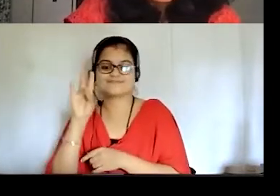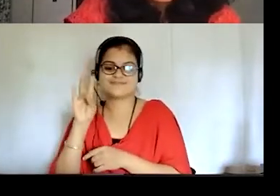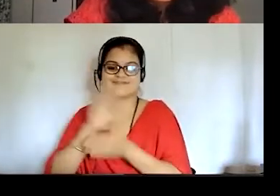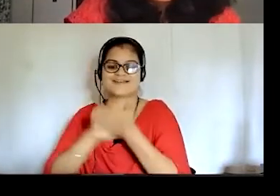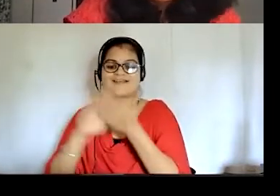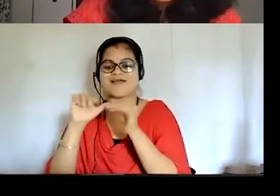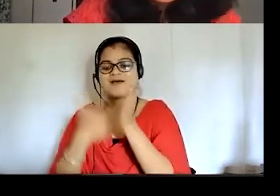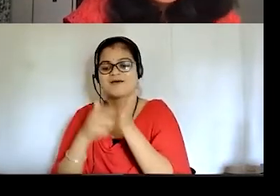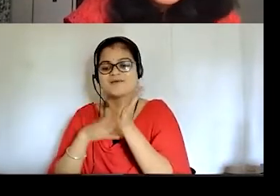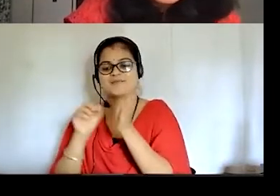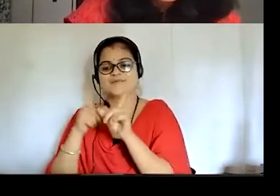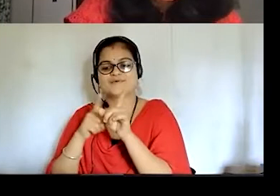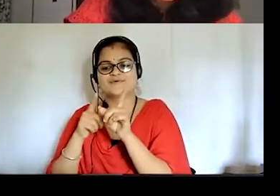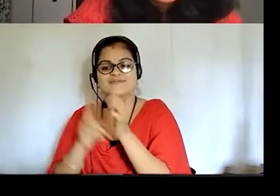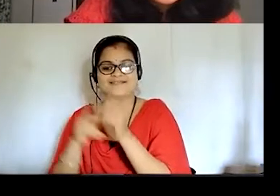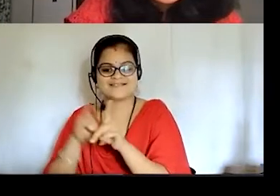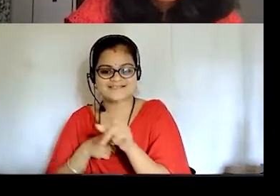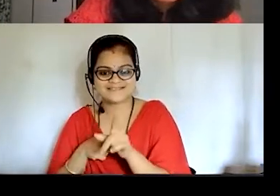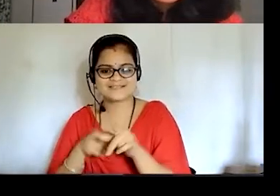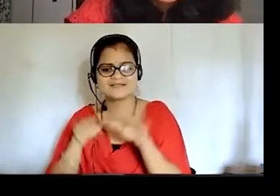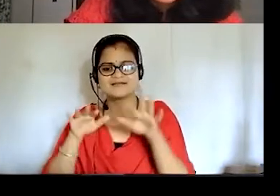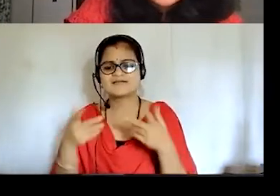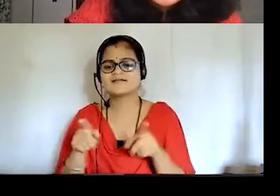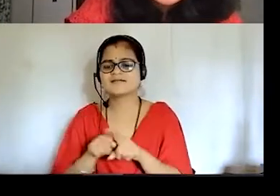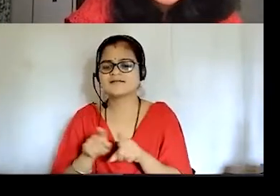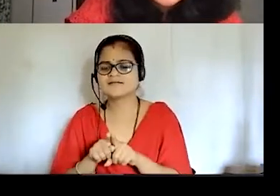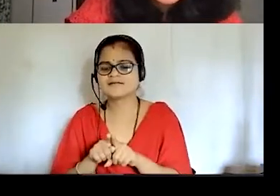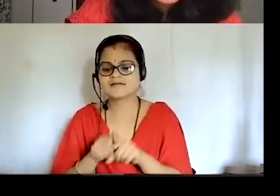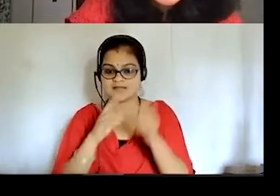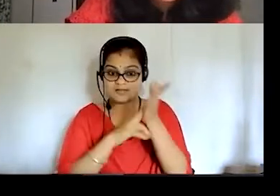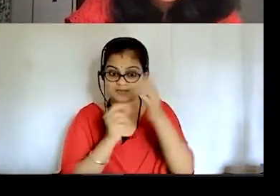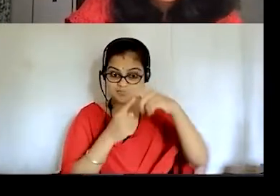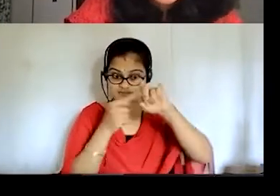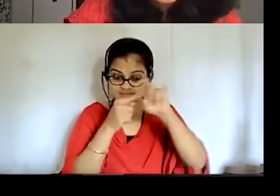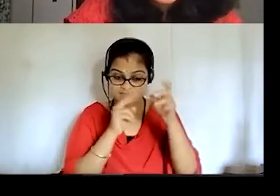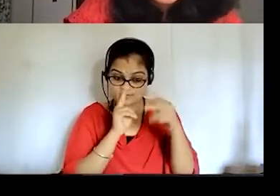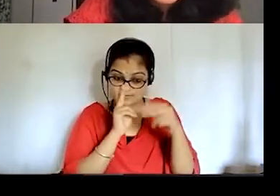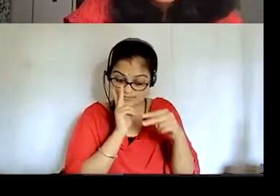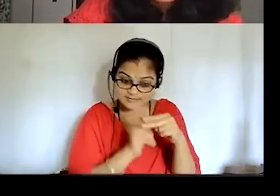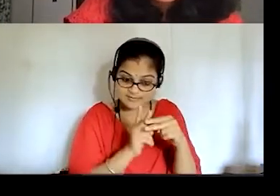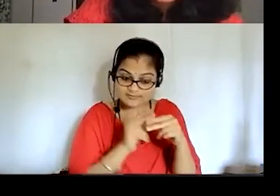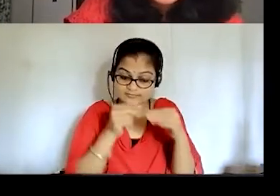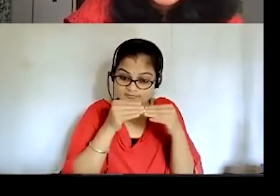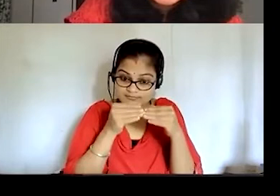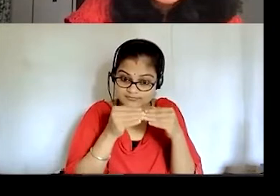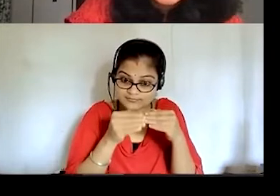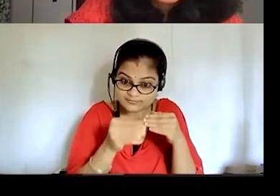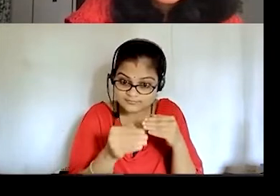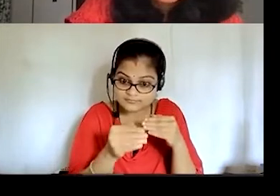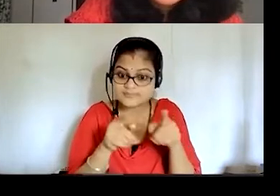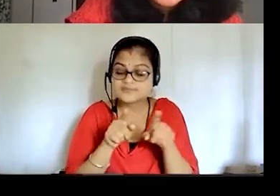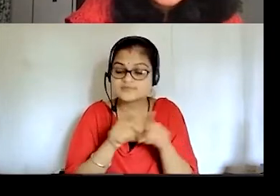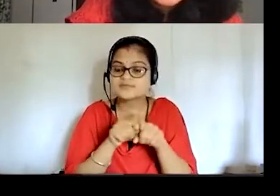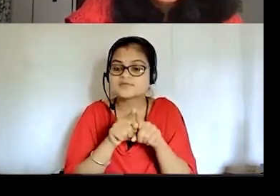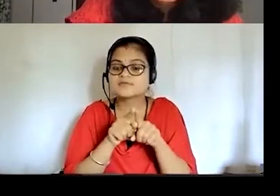harmony. Harmony is the sounding of more than one note together at the same time. It is the vertical aspect